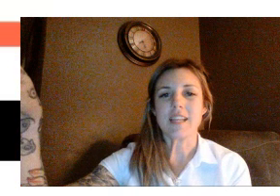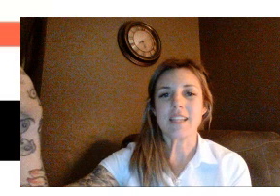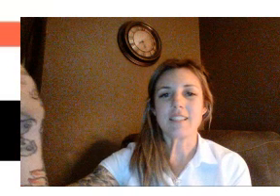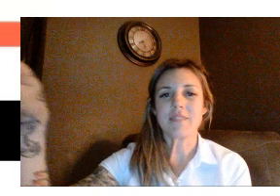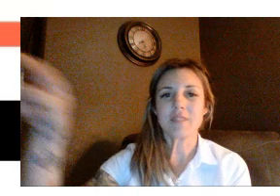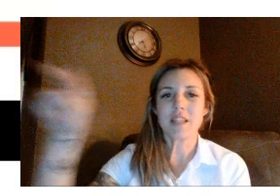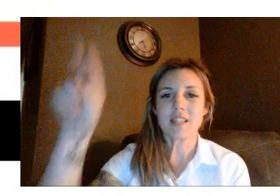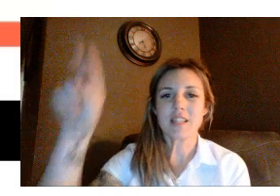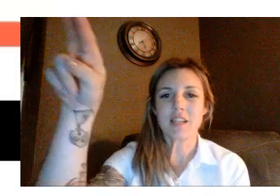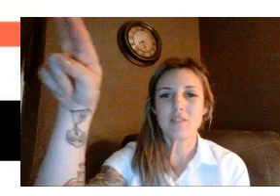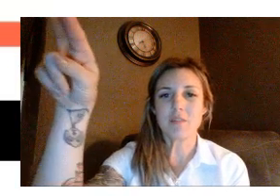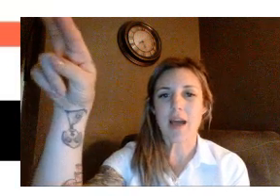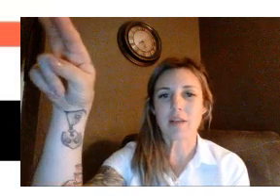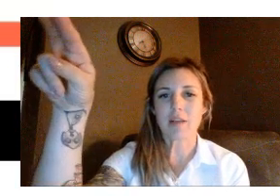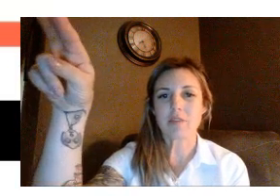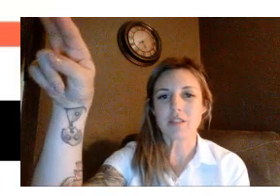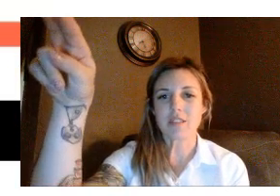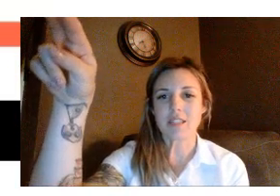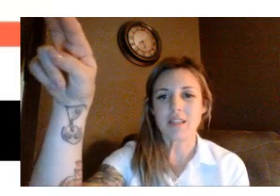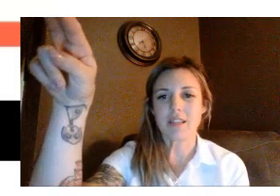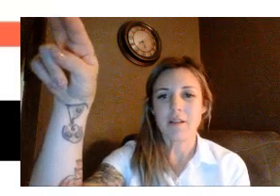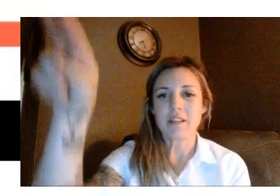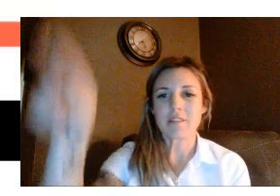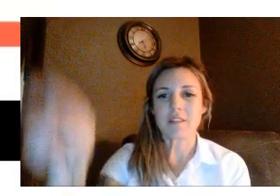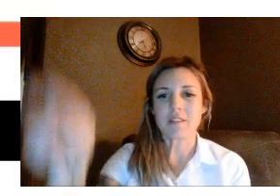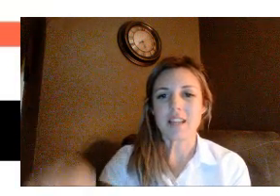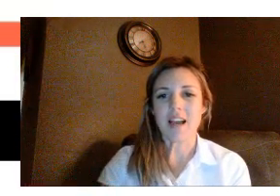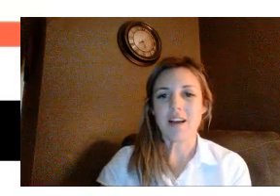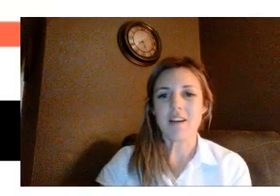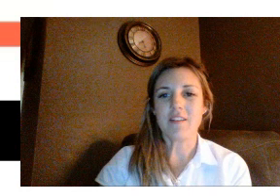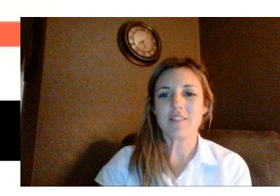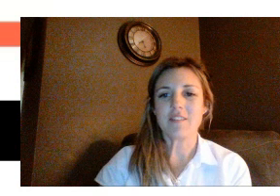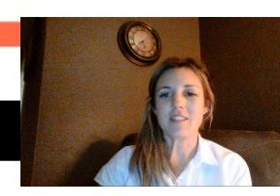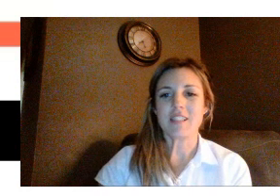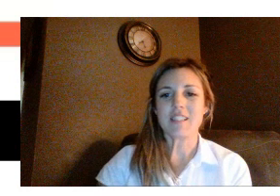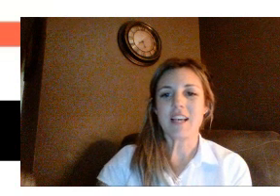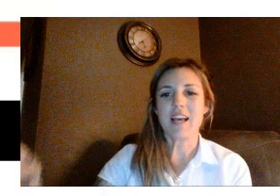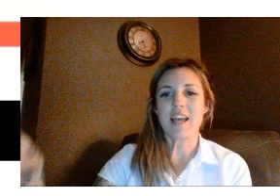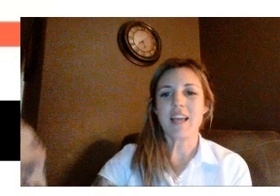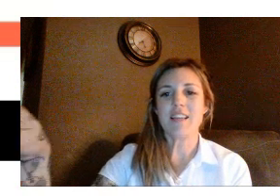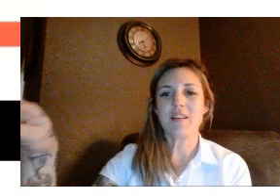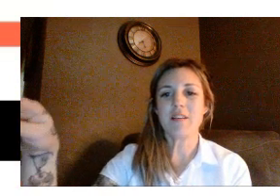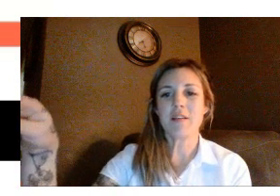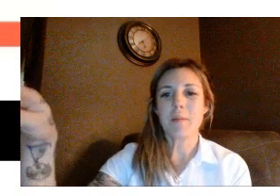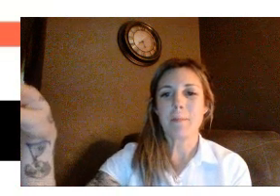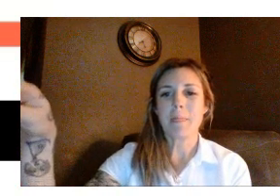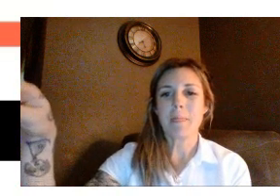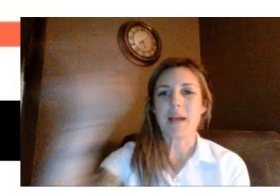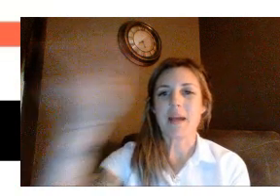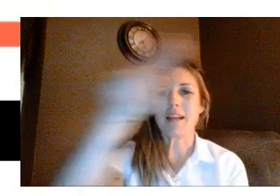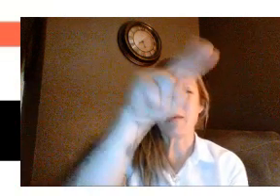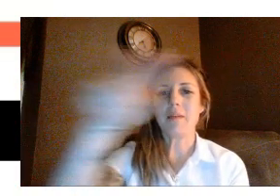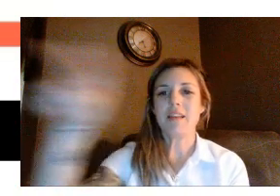see if I can do it backwards for you. Let's see. We go down to the side, back up,